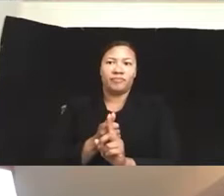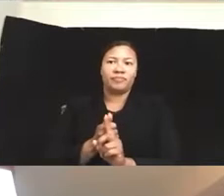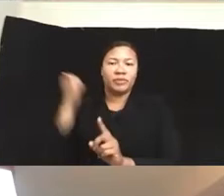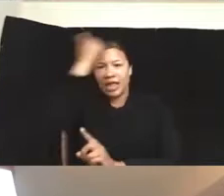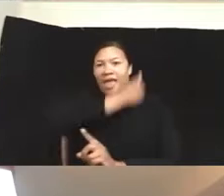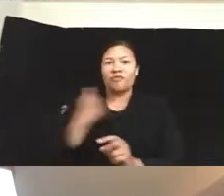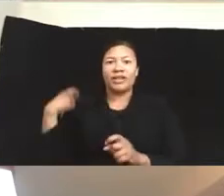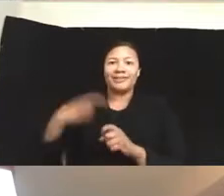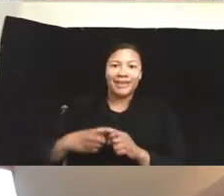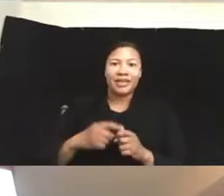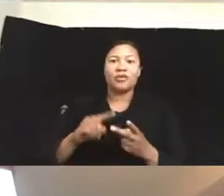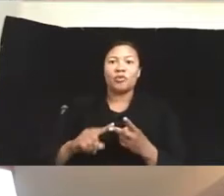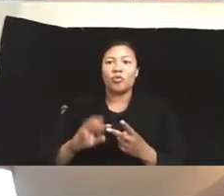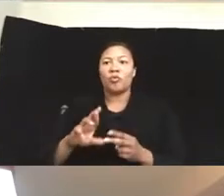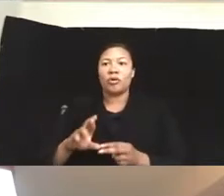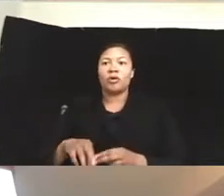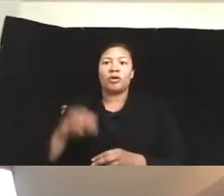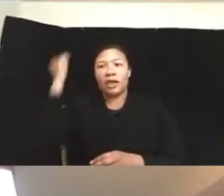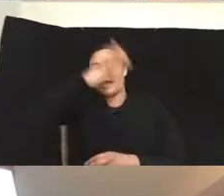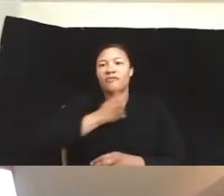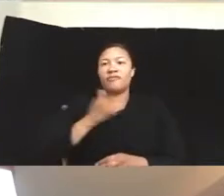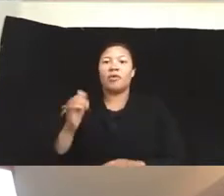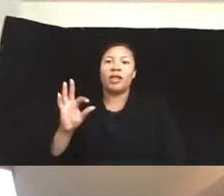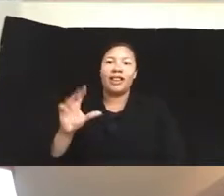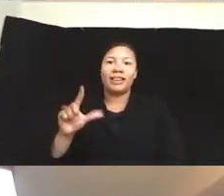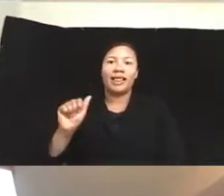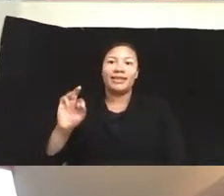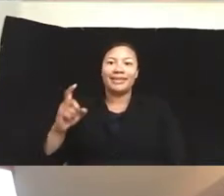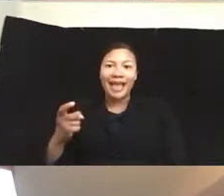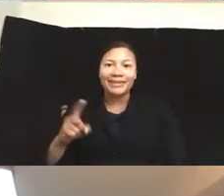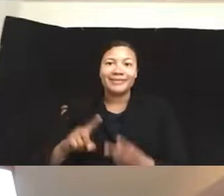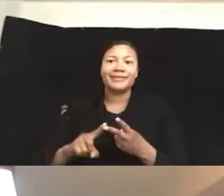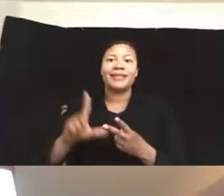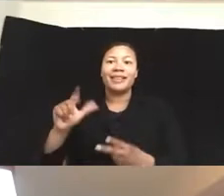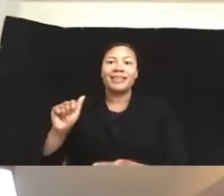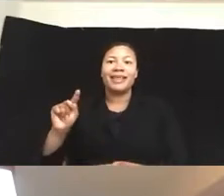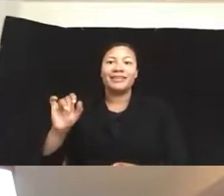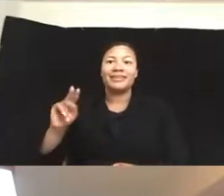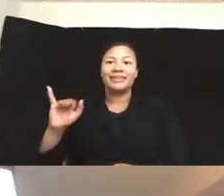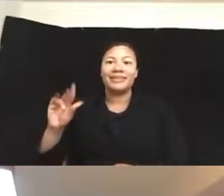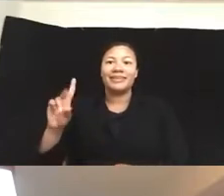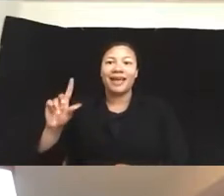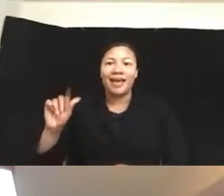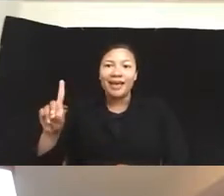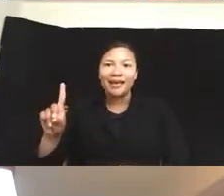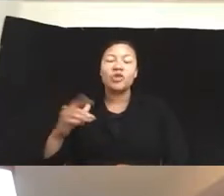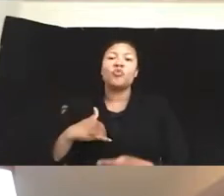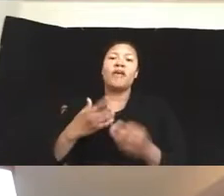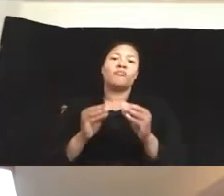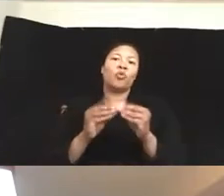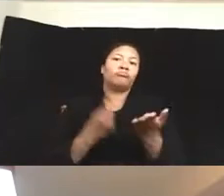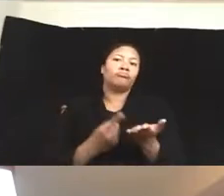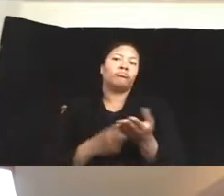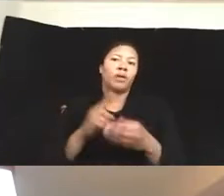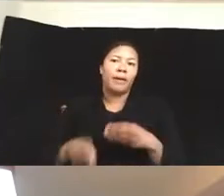Afro-Latino, Afro-Latinx, Afro-Latinidad, to have many more of those conversations and about Black indigeneity.